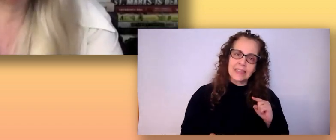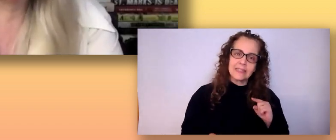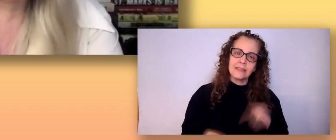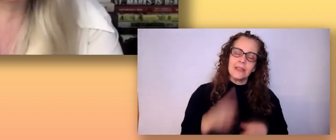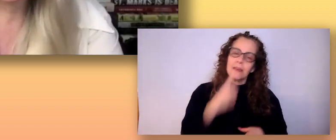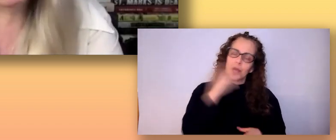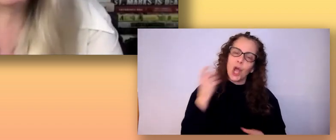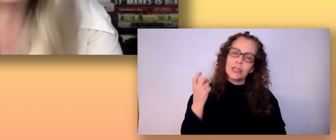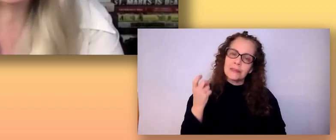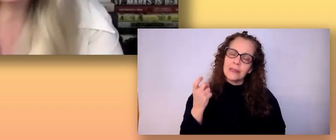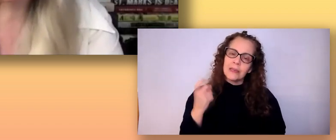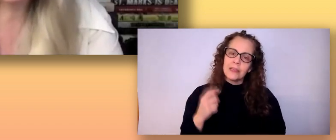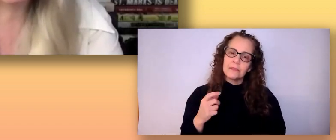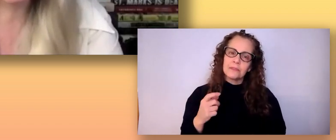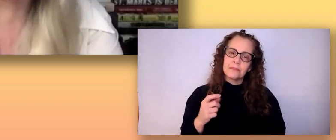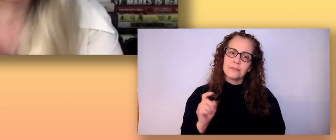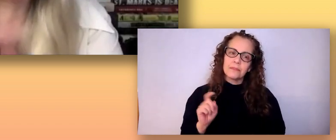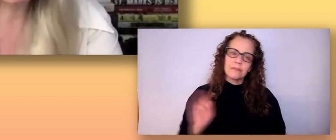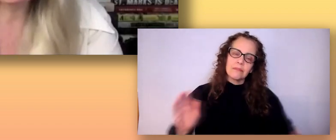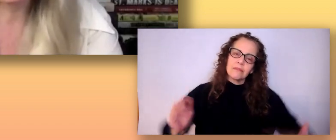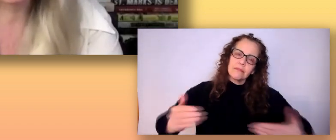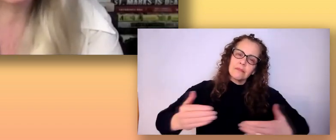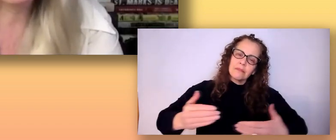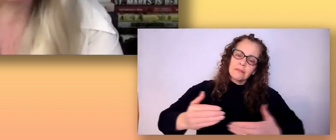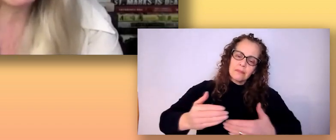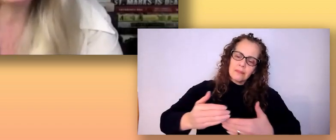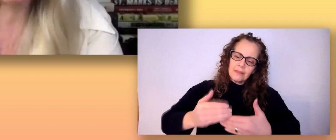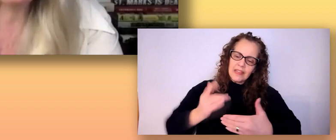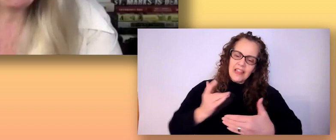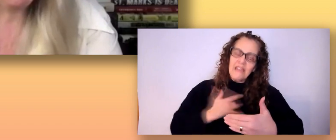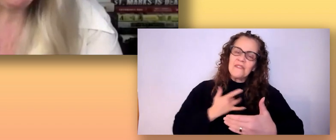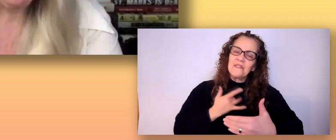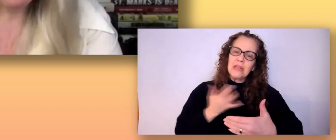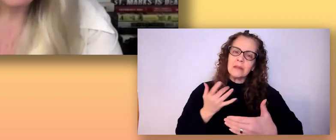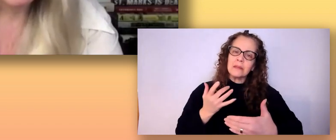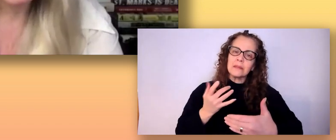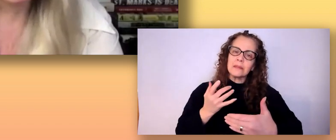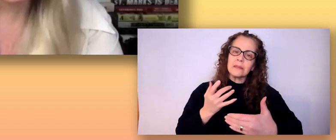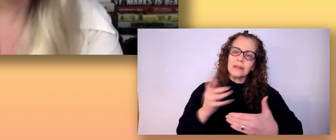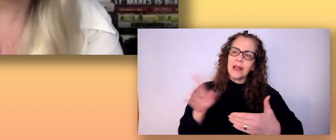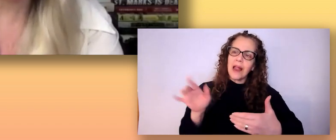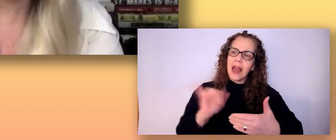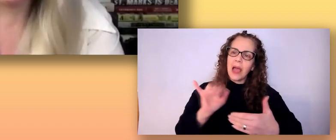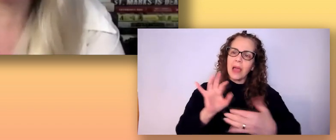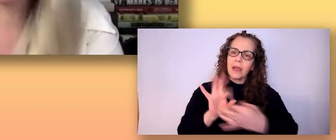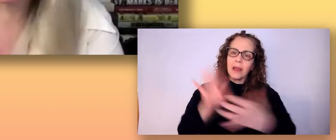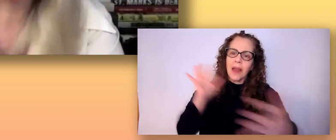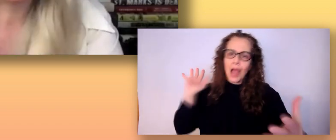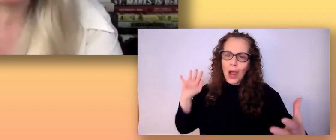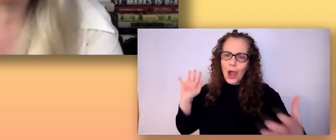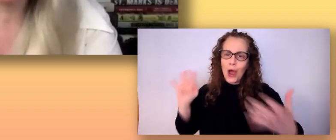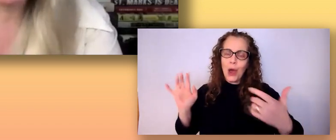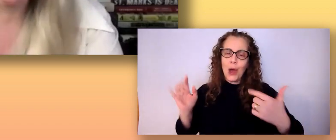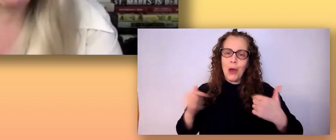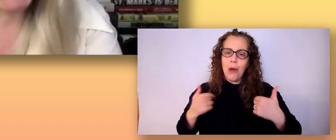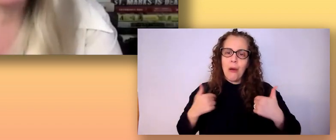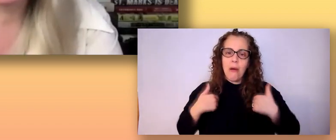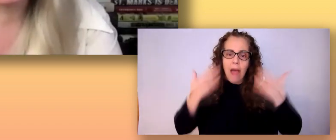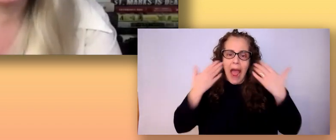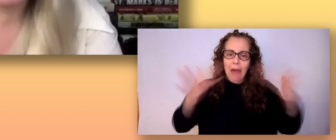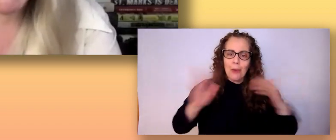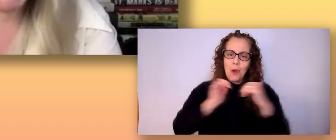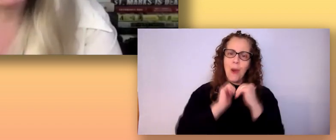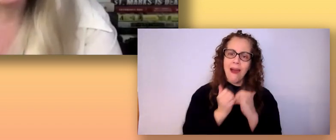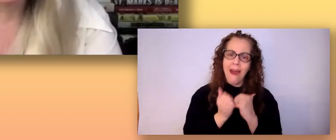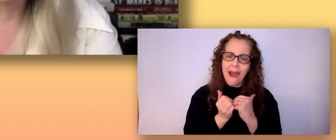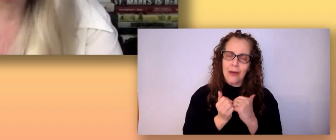because holding you suddenly feels like letting you go. And I don't know how to